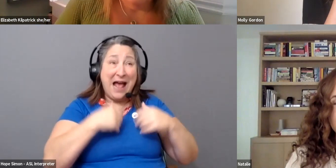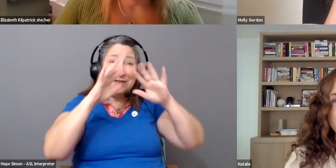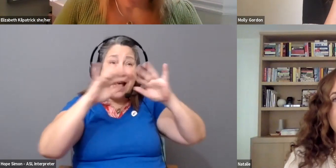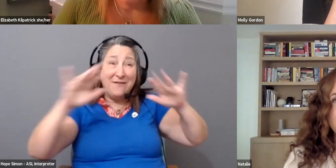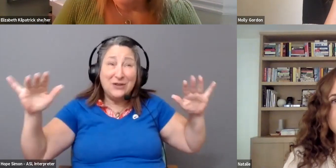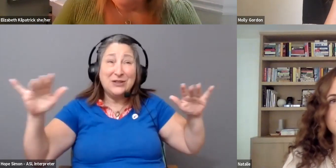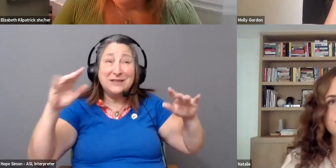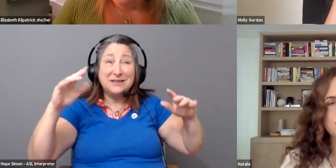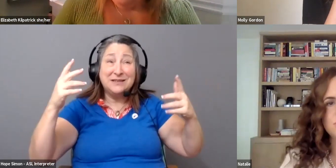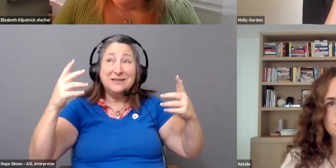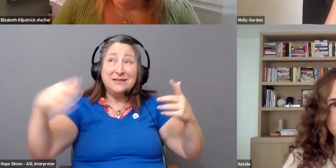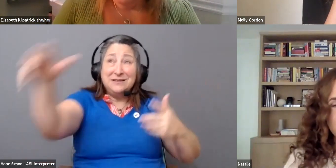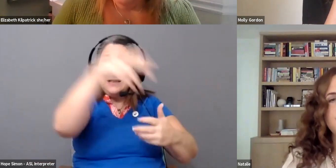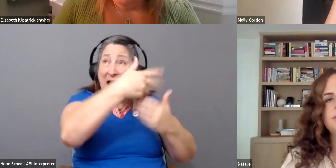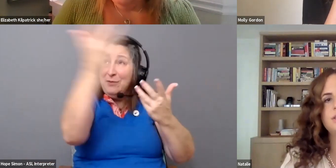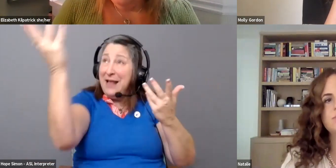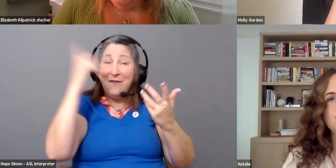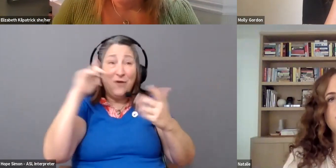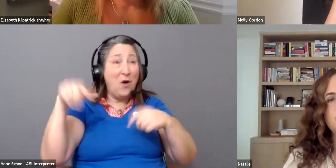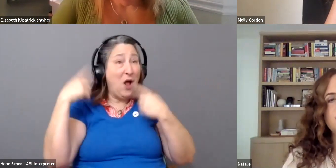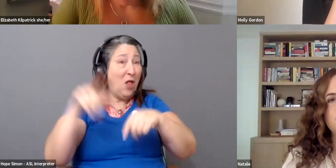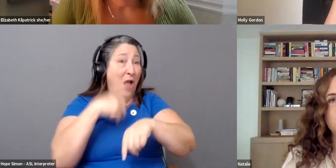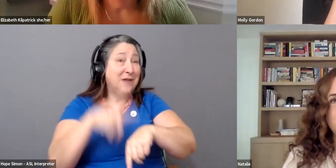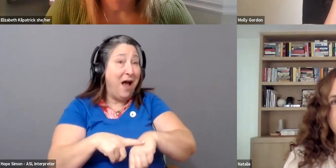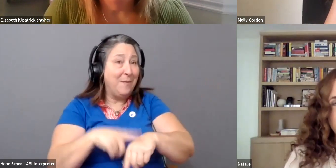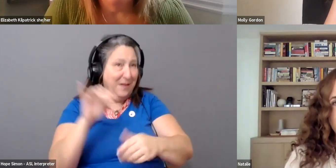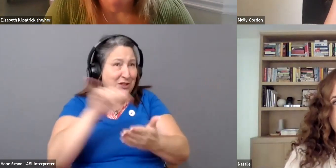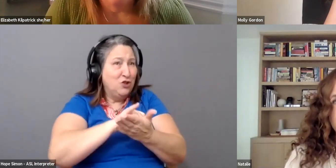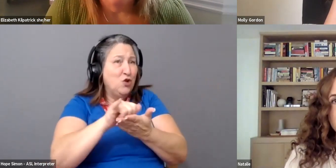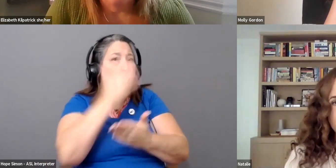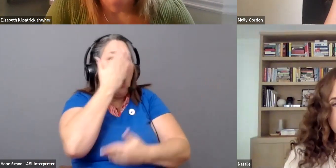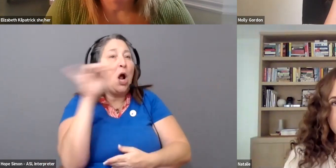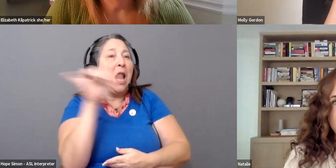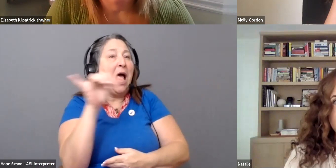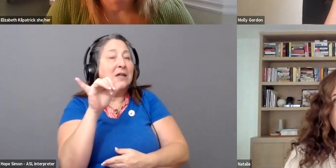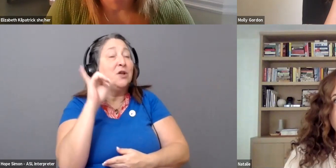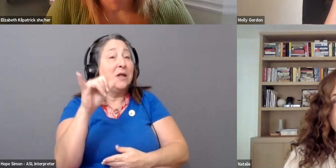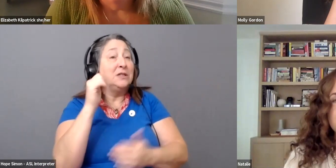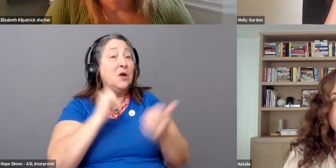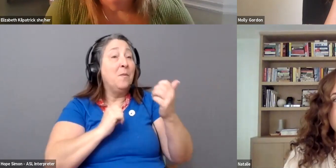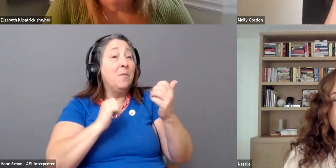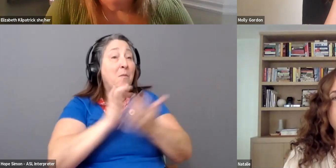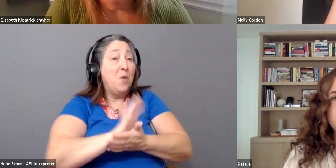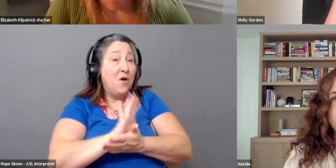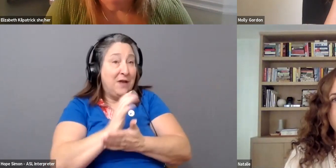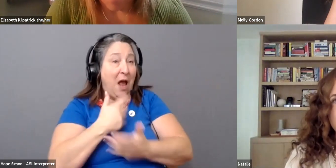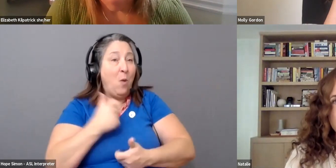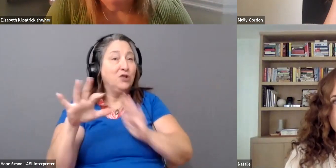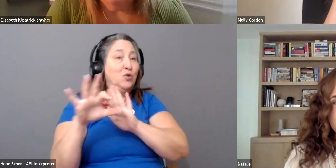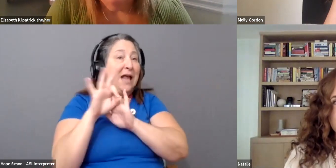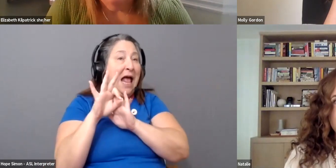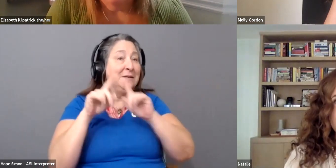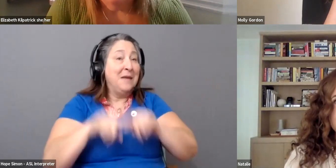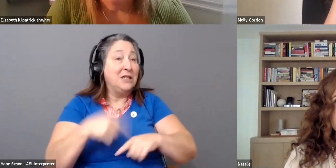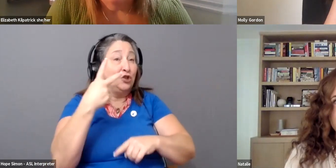like. I was casting this movie based on two things. I first wanted to make a